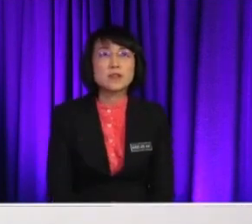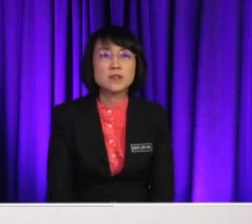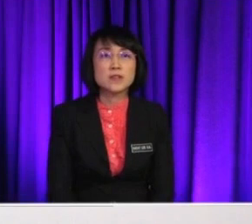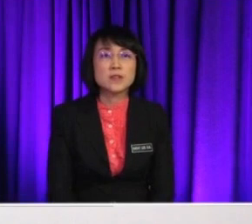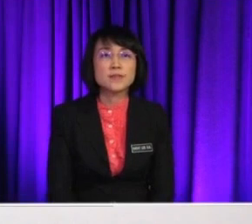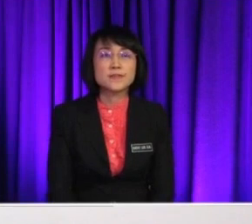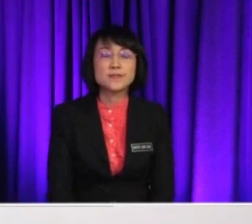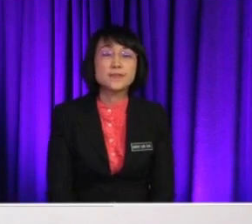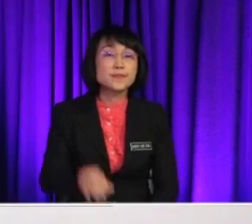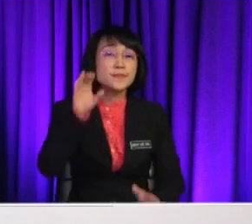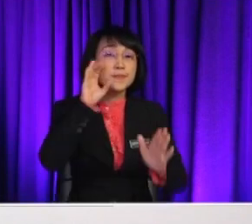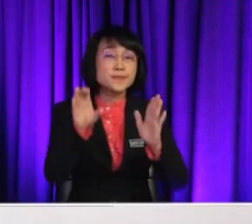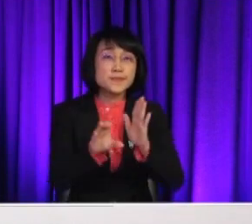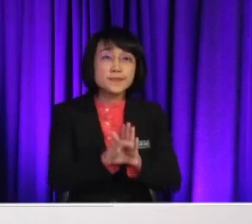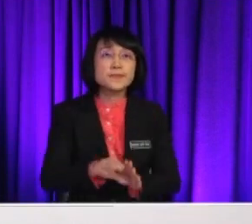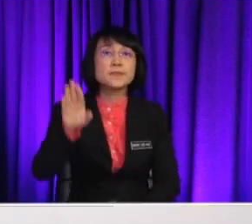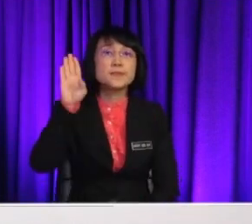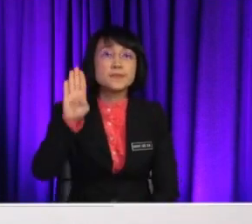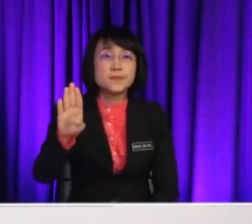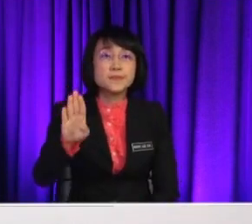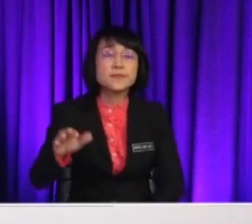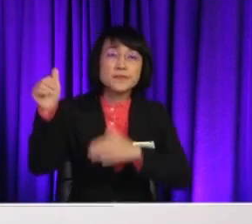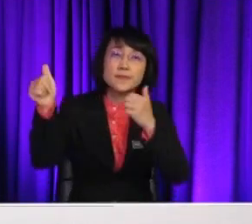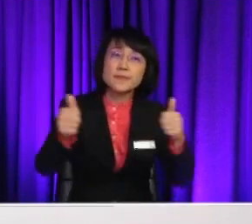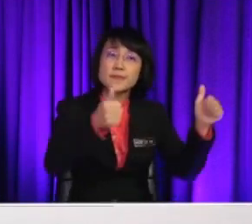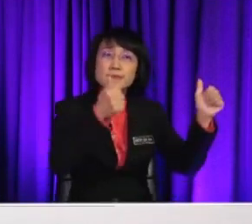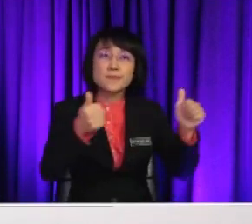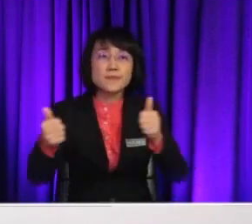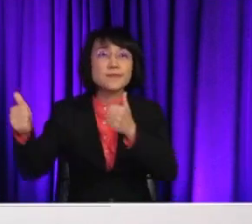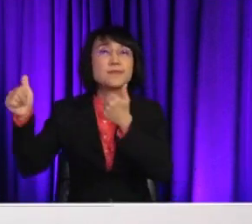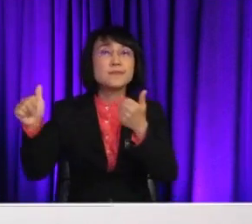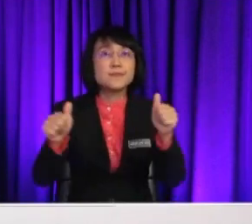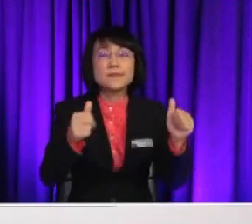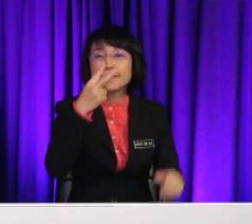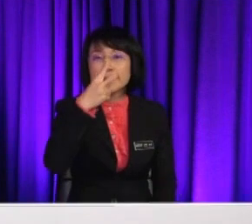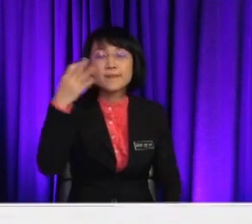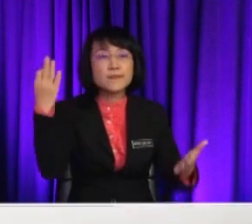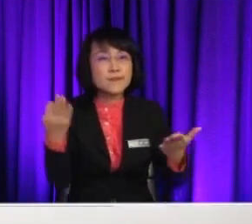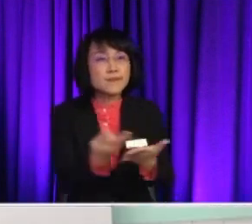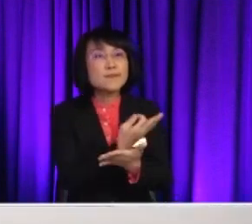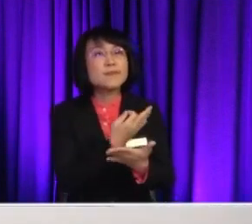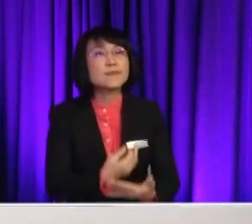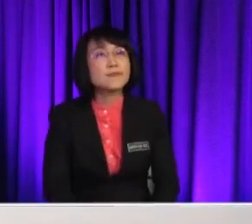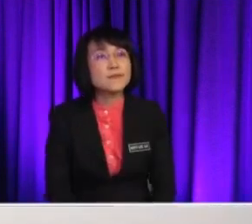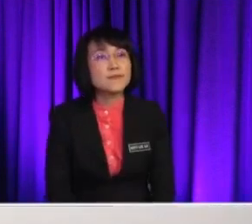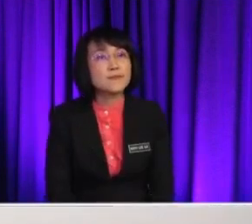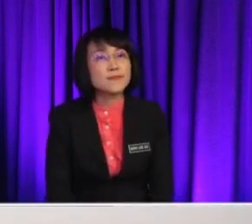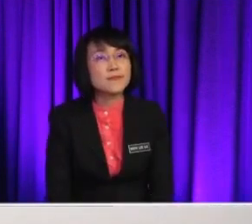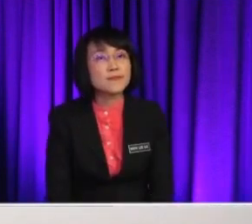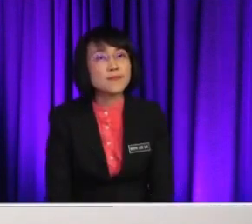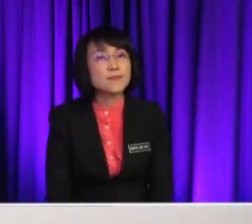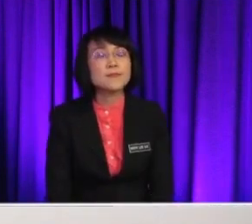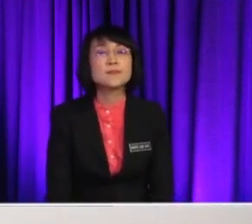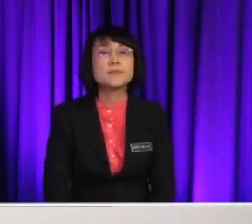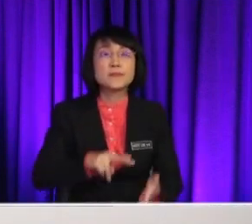On the other hand, in picture B, the air is seem like not affected by the development, which means who live